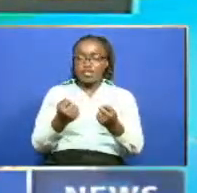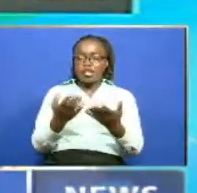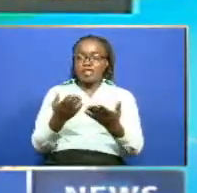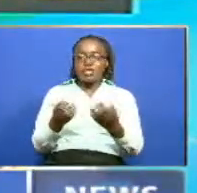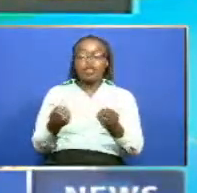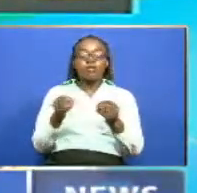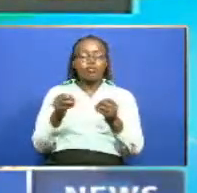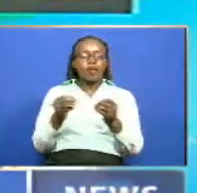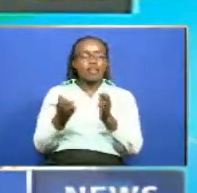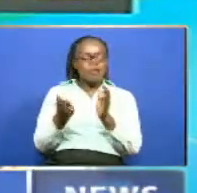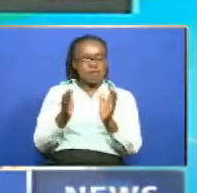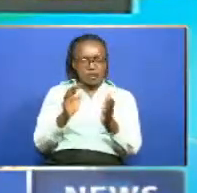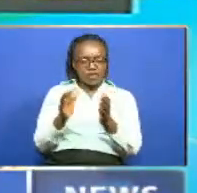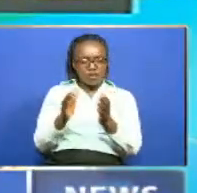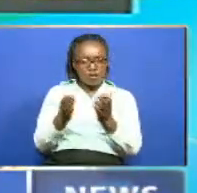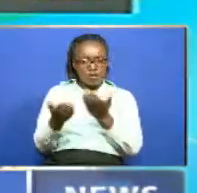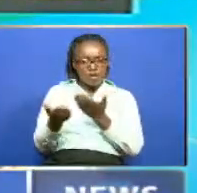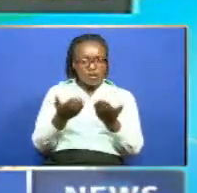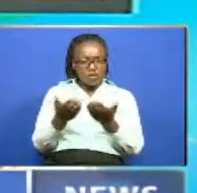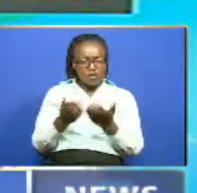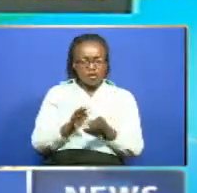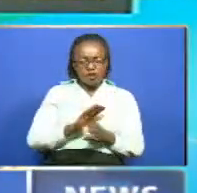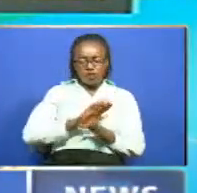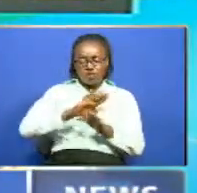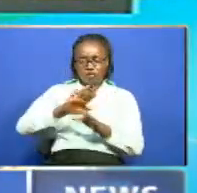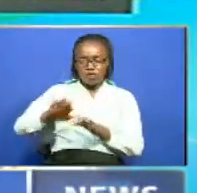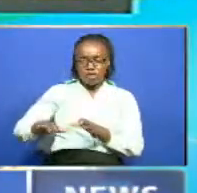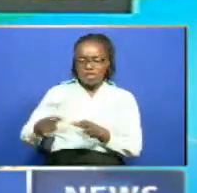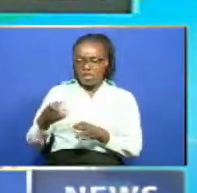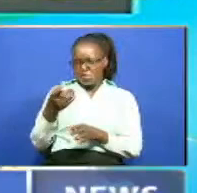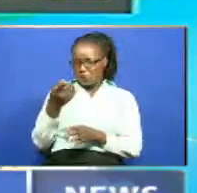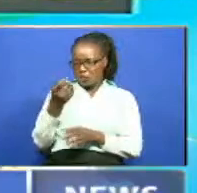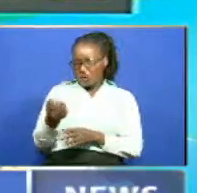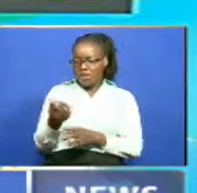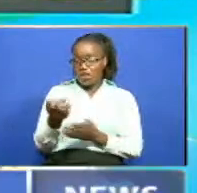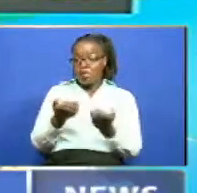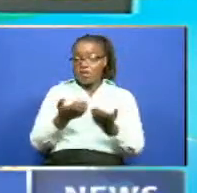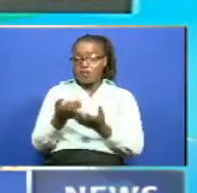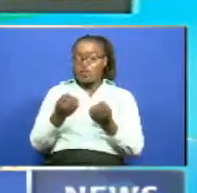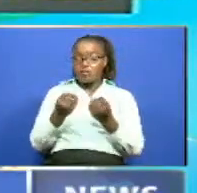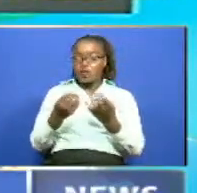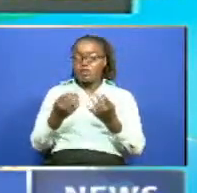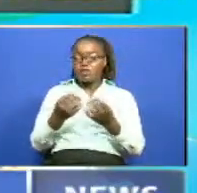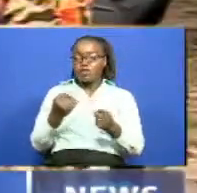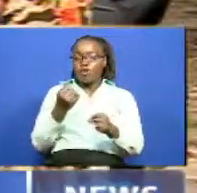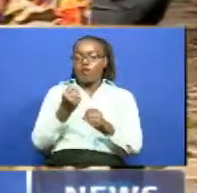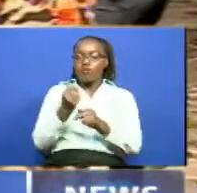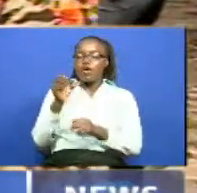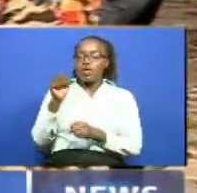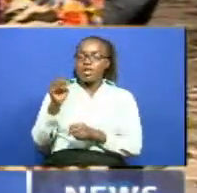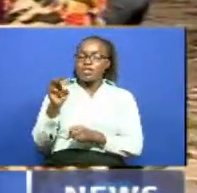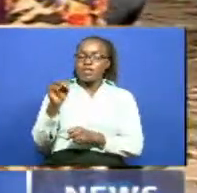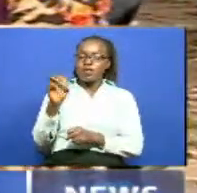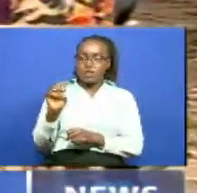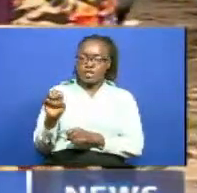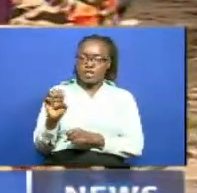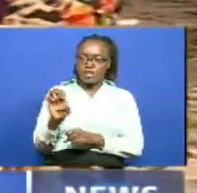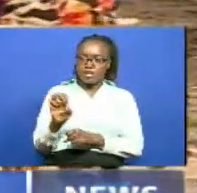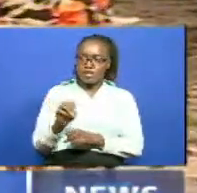medium enterprises, locking out the small and micro businesses which form the majority of MSMEs.